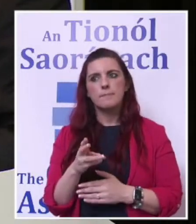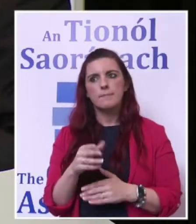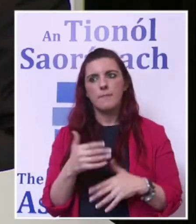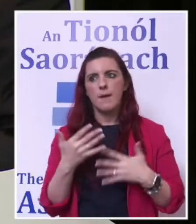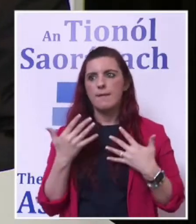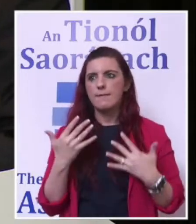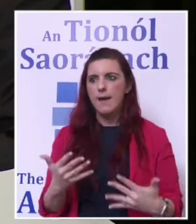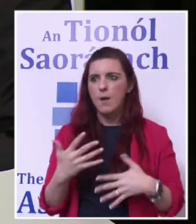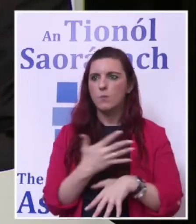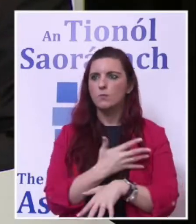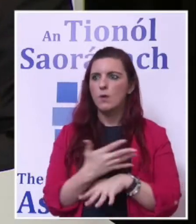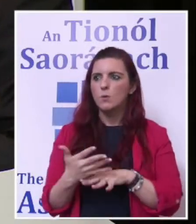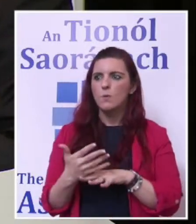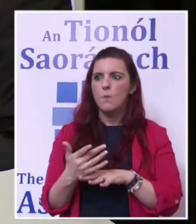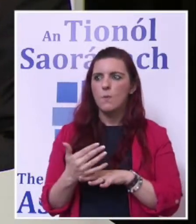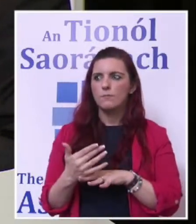to